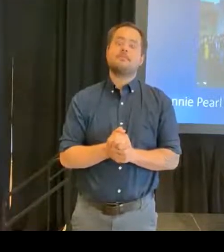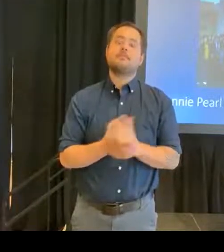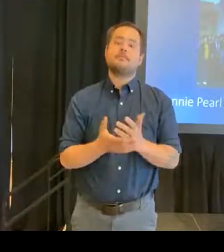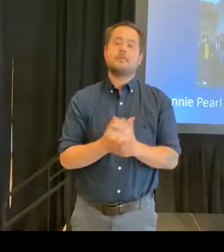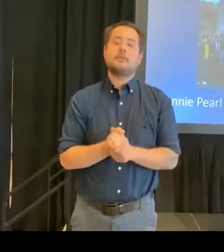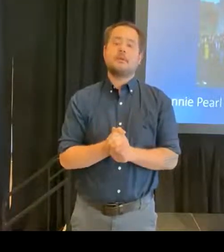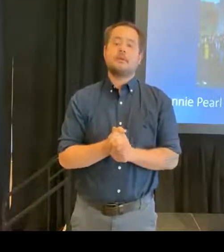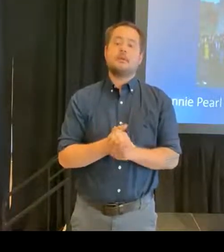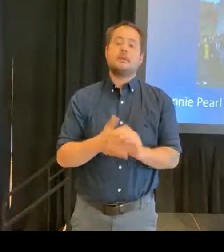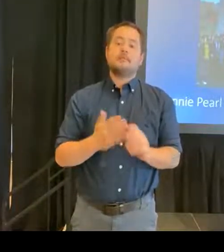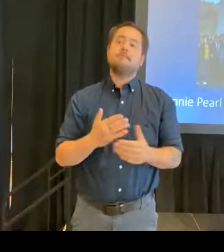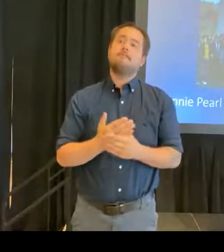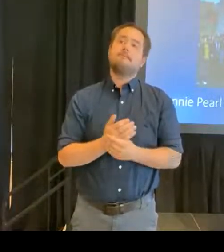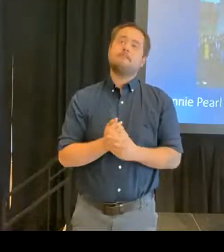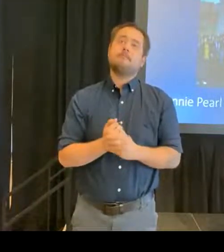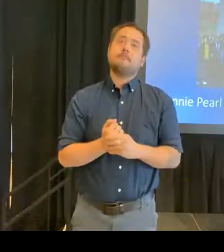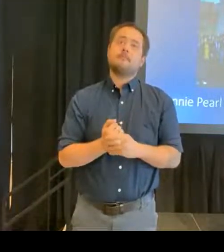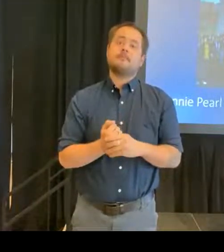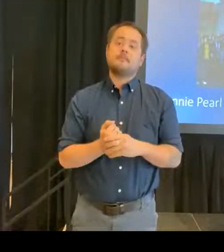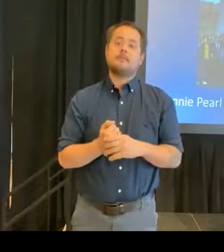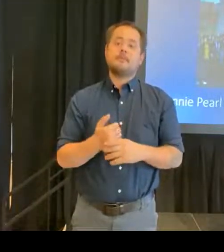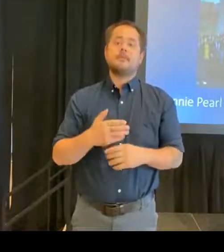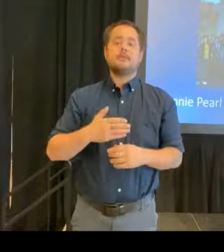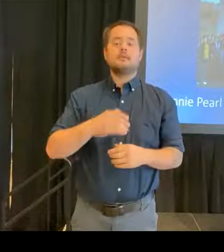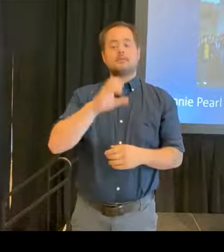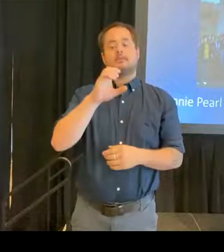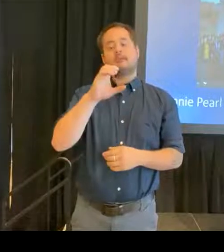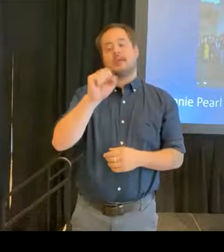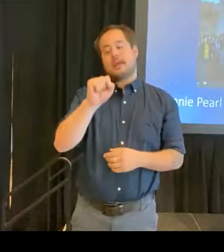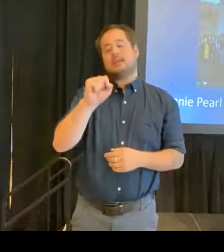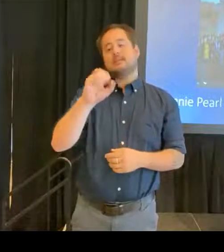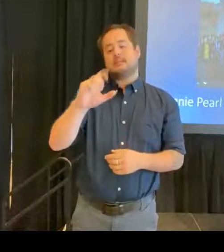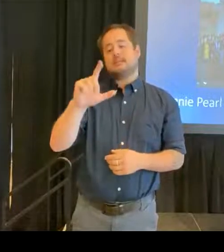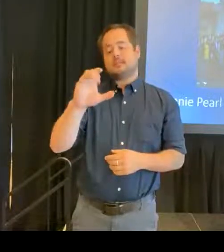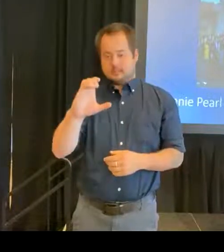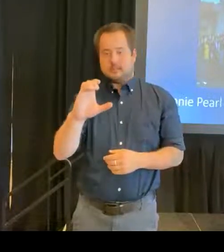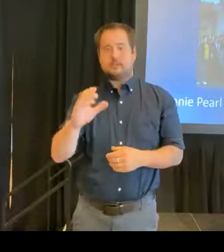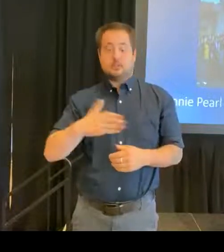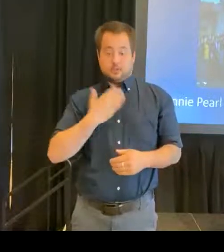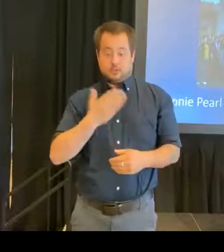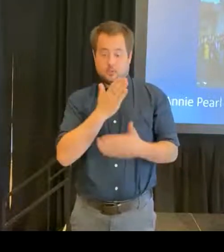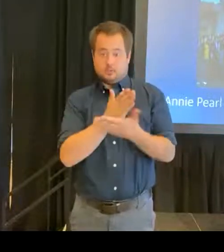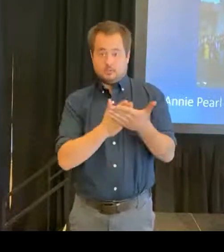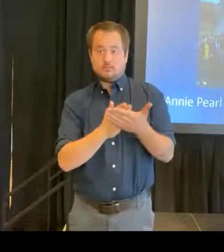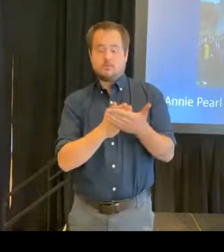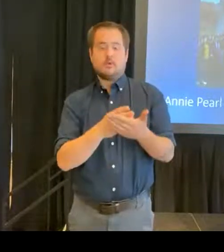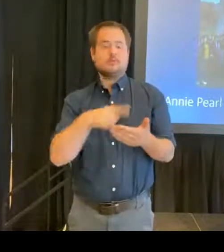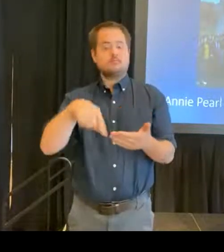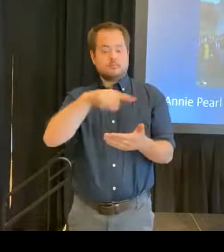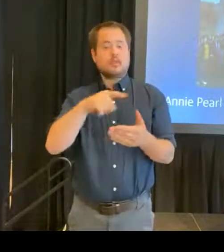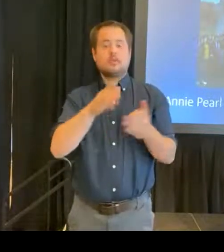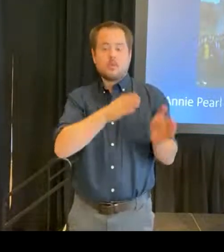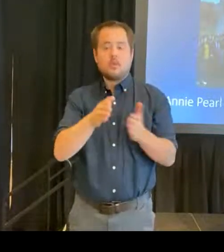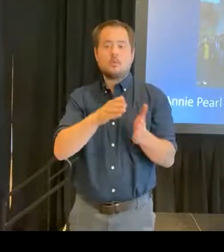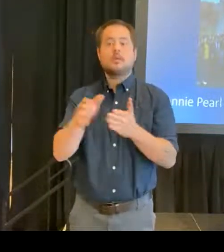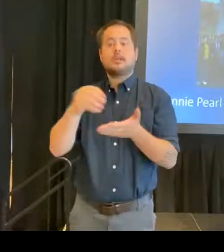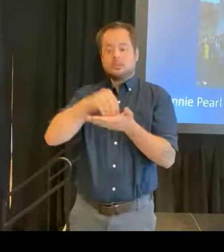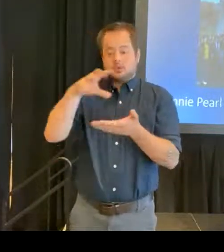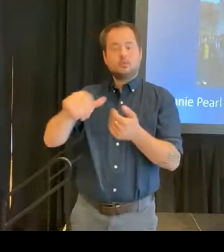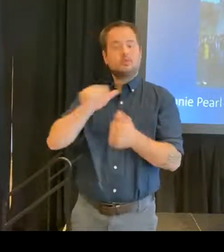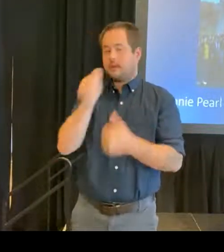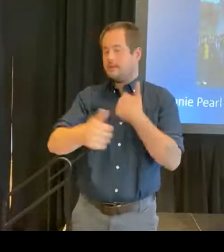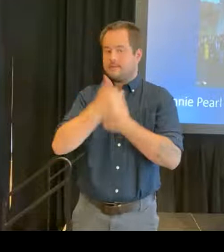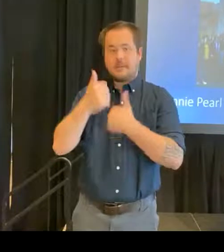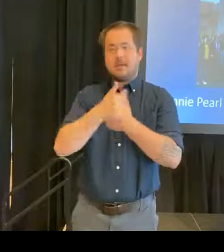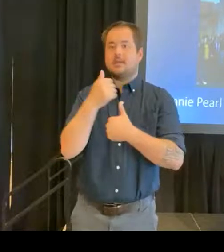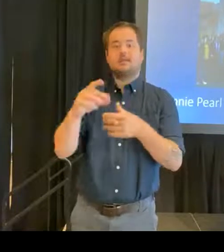the youth part of SCLC was the ones who organized the Student Nonviolent Coordinating